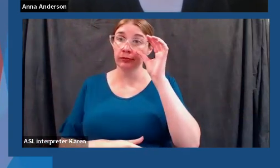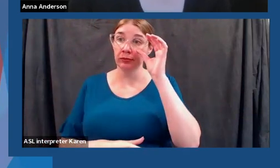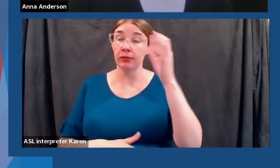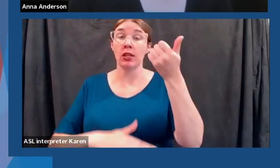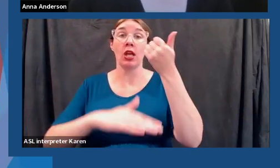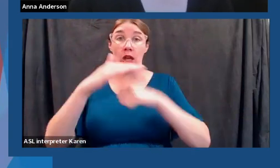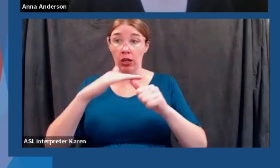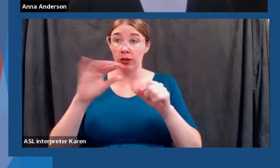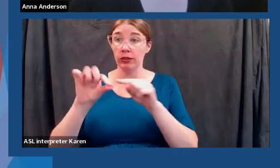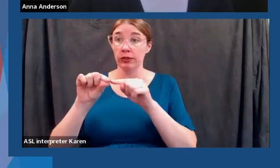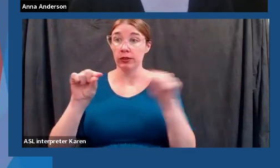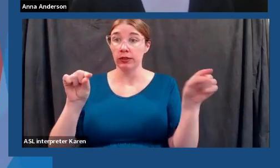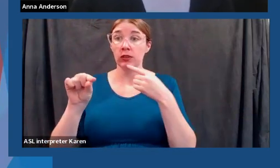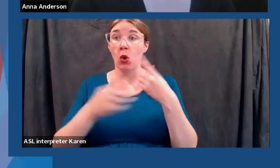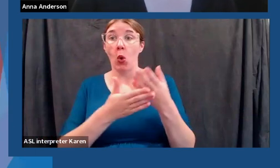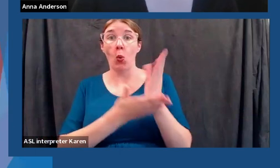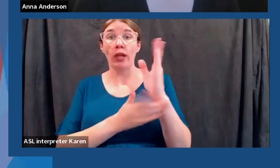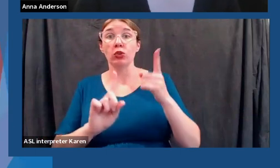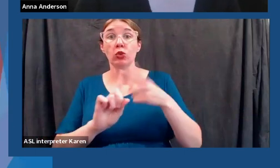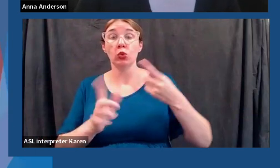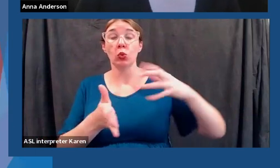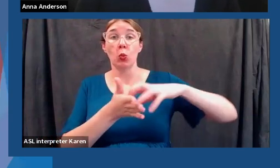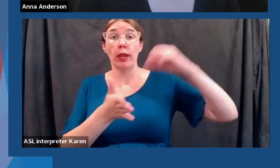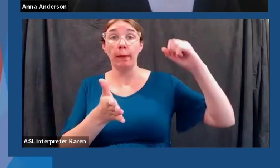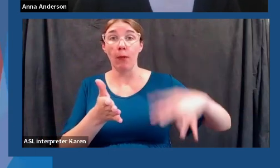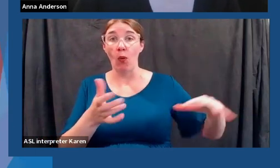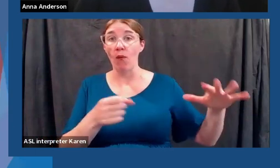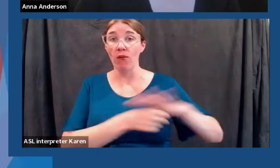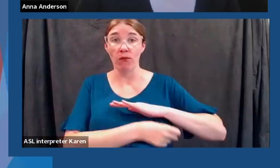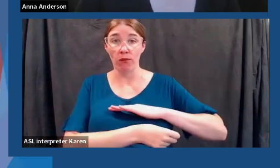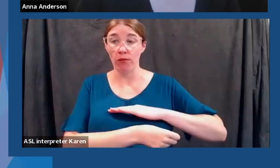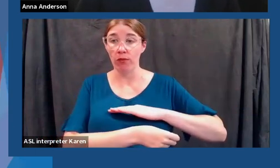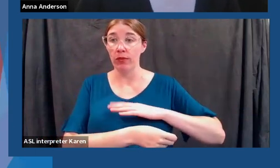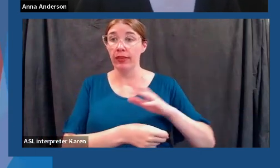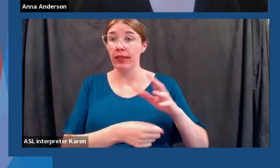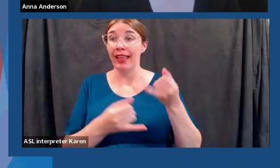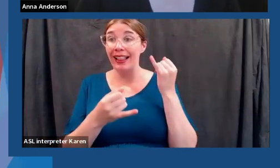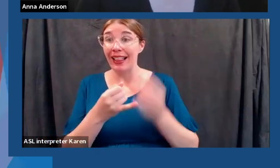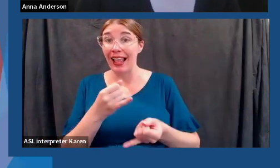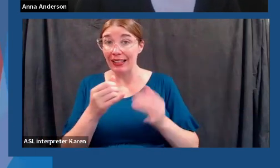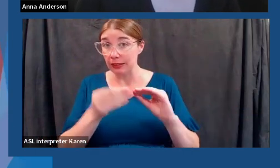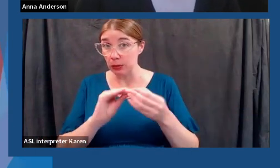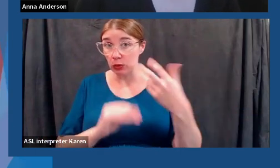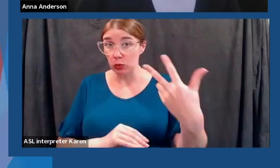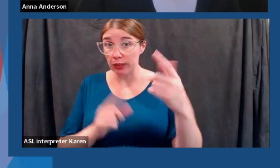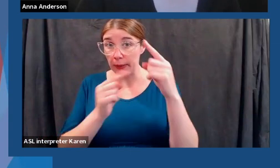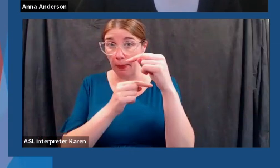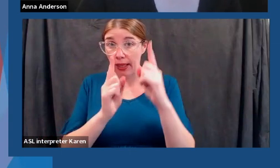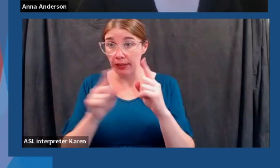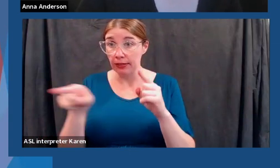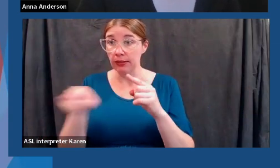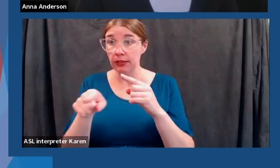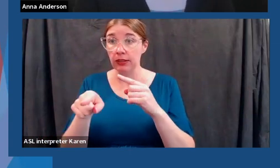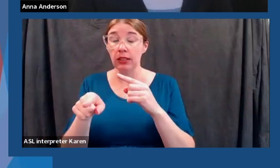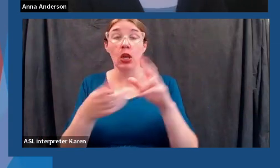it says rights to be removed in full. The last box there, number 3, is register to